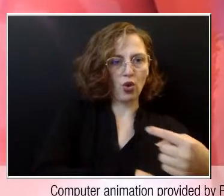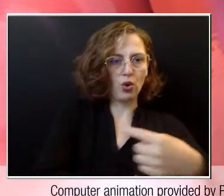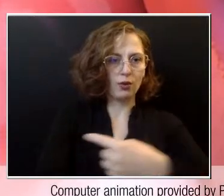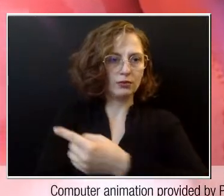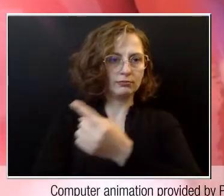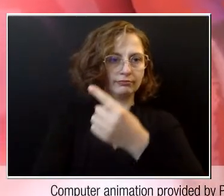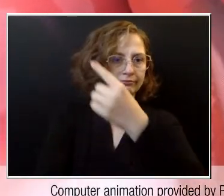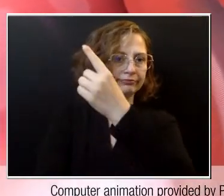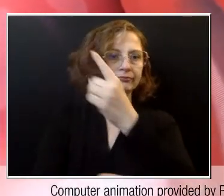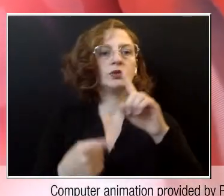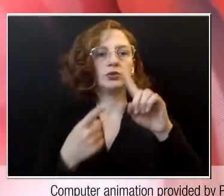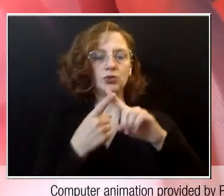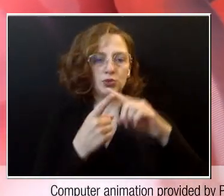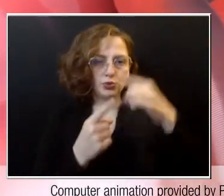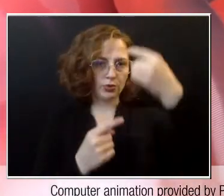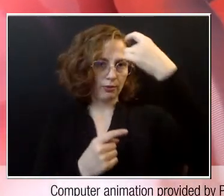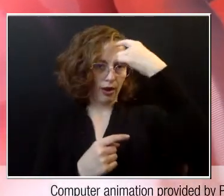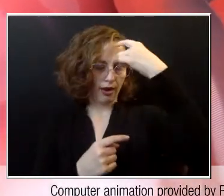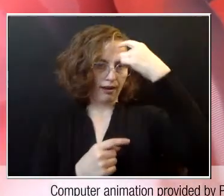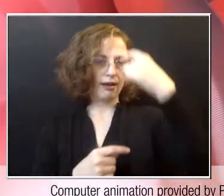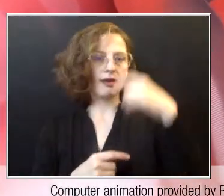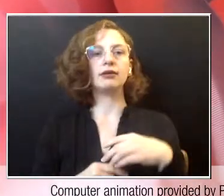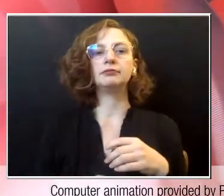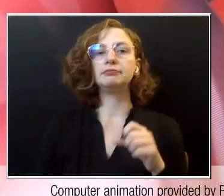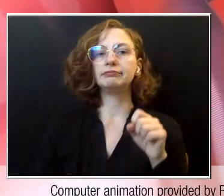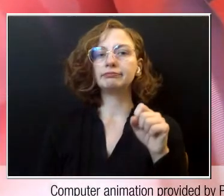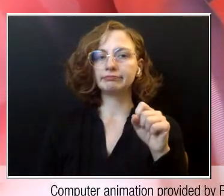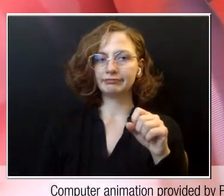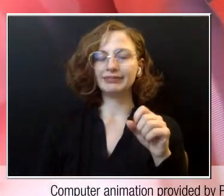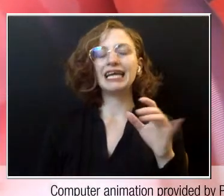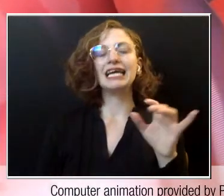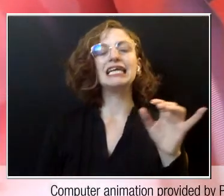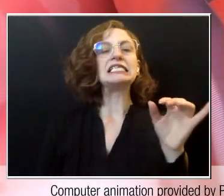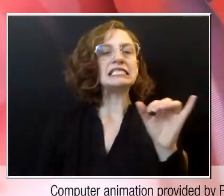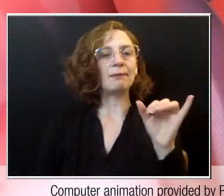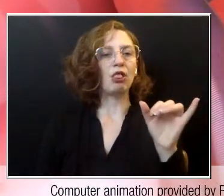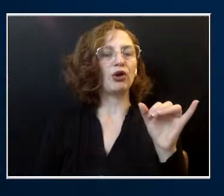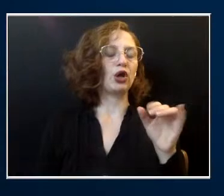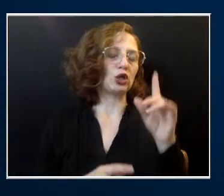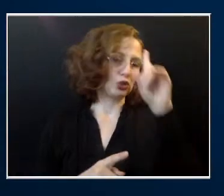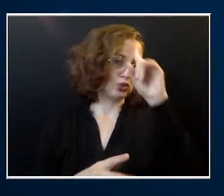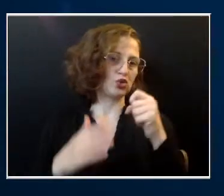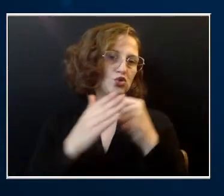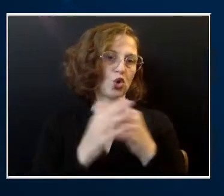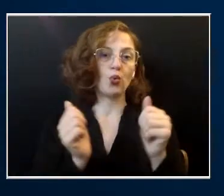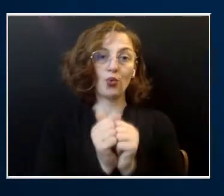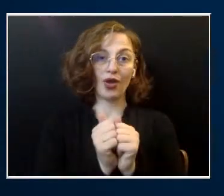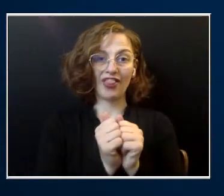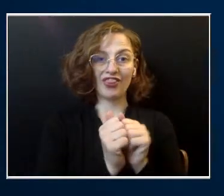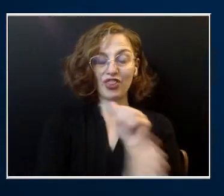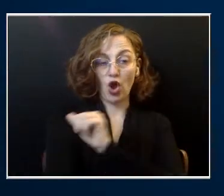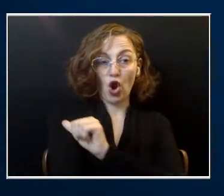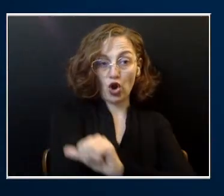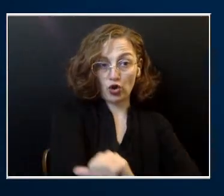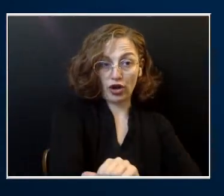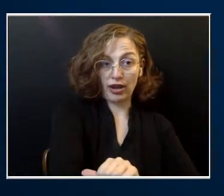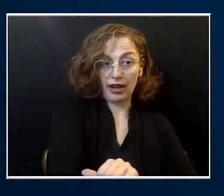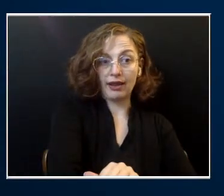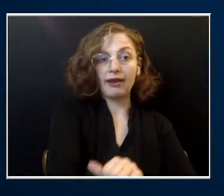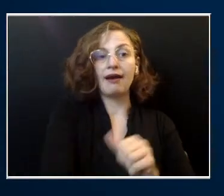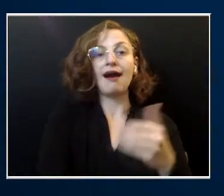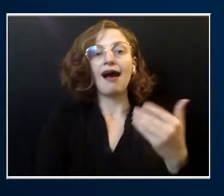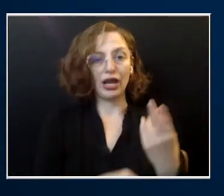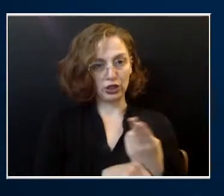Yeah, so similar to, you know, strokes of the arteries, I went from a vein in Camden's leg, in his groin, and ran